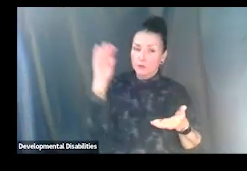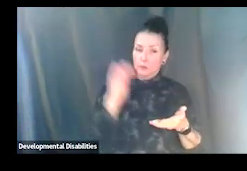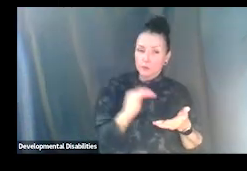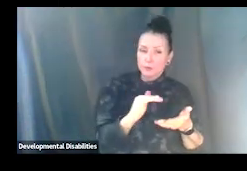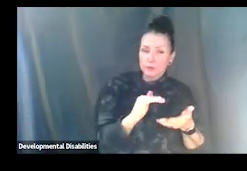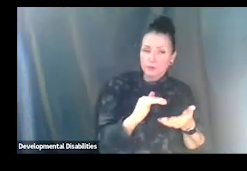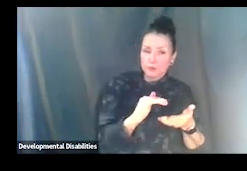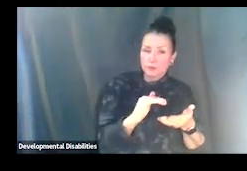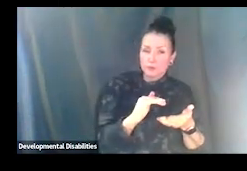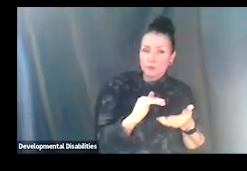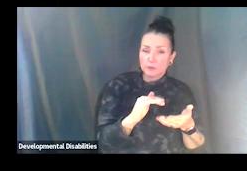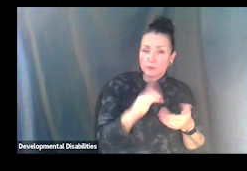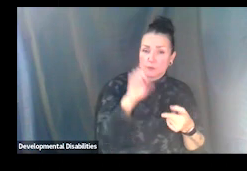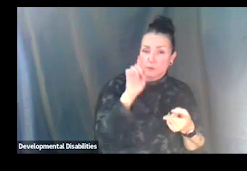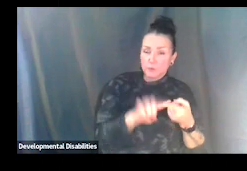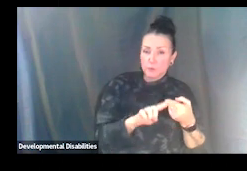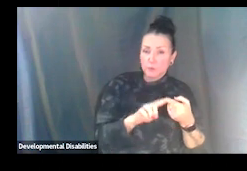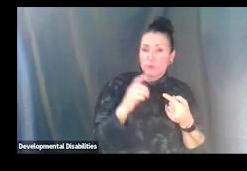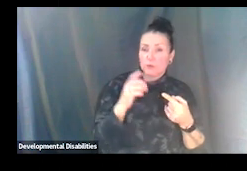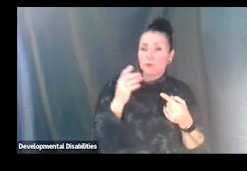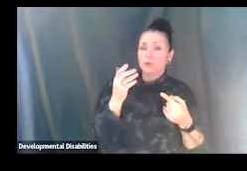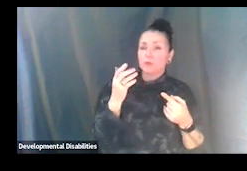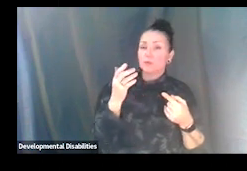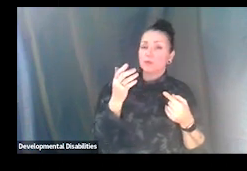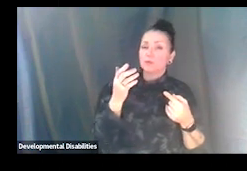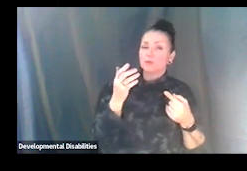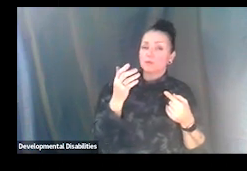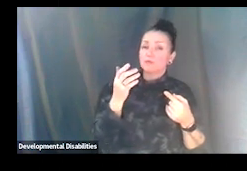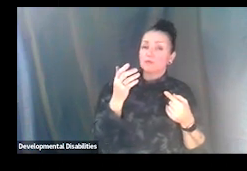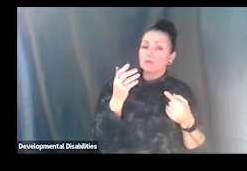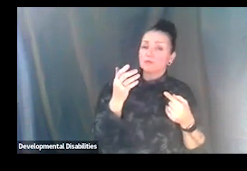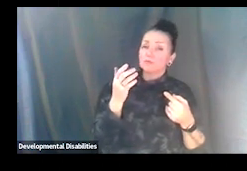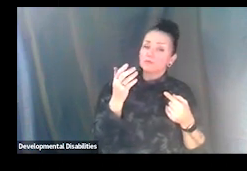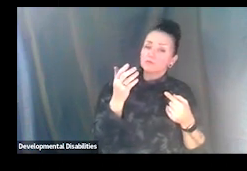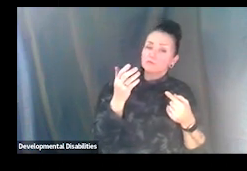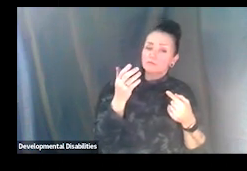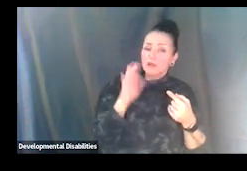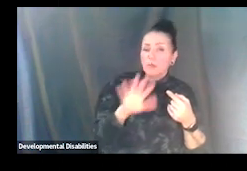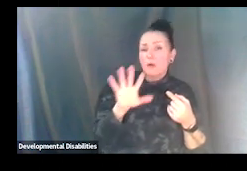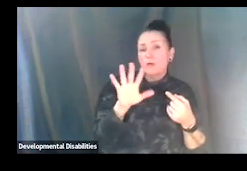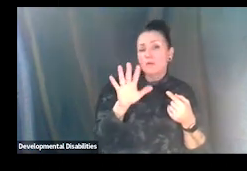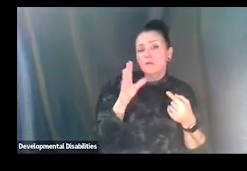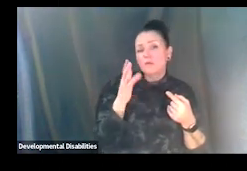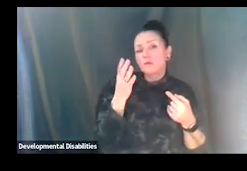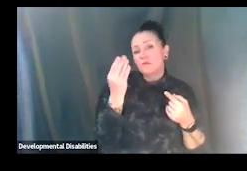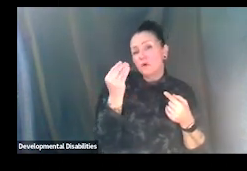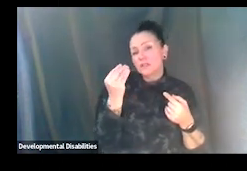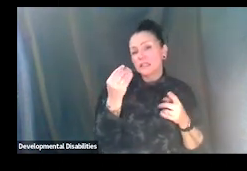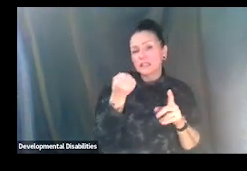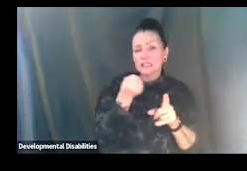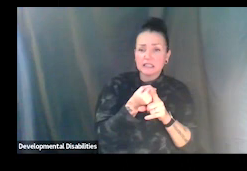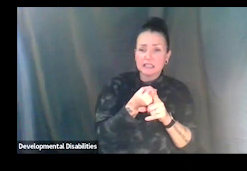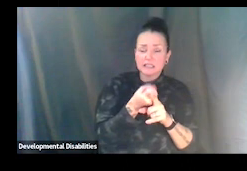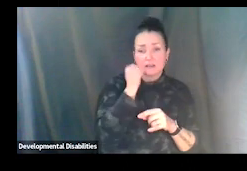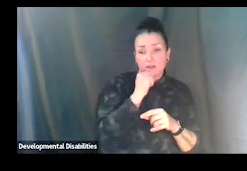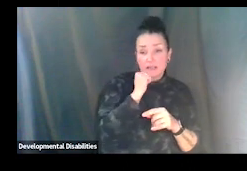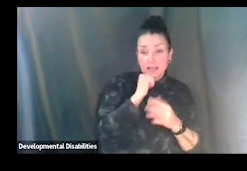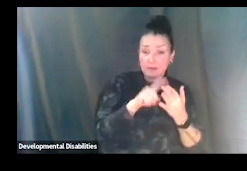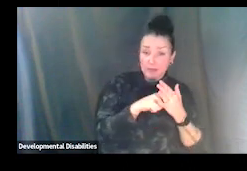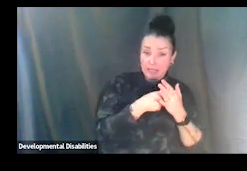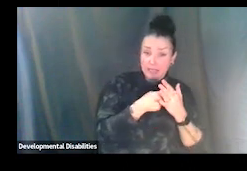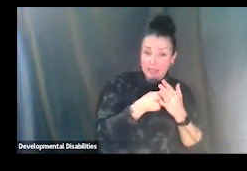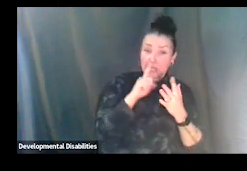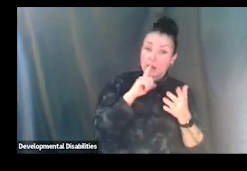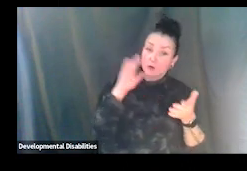is a little under 2 milligrams a day. And this is consistent with what parents often say or caregivers say when people are started on risperidone or